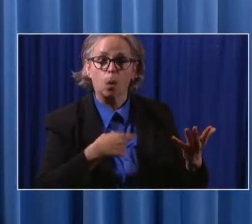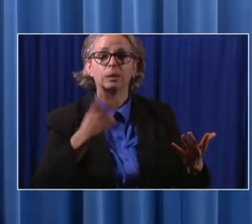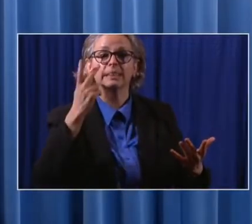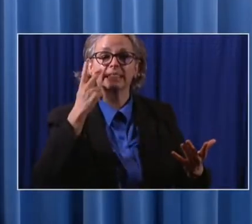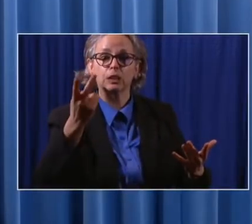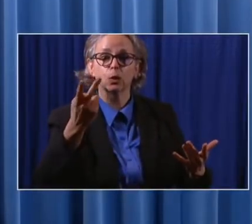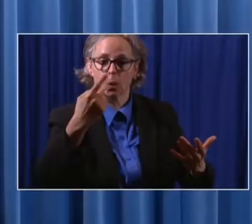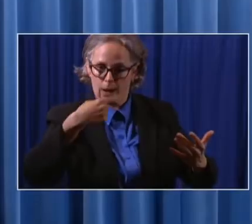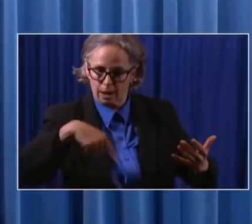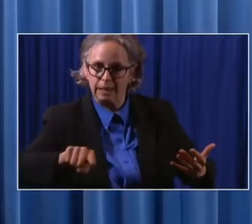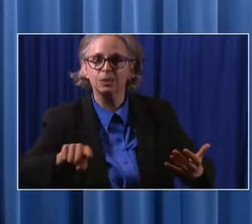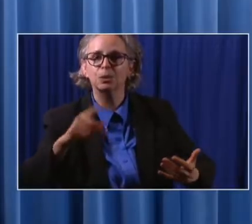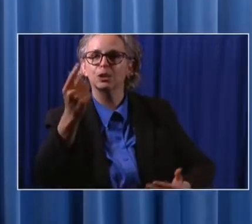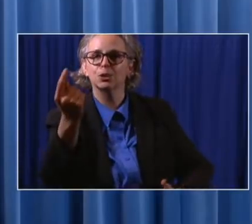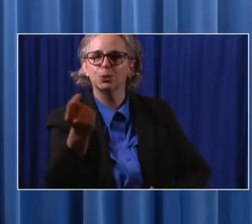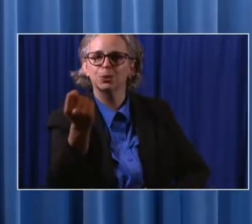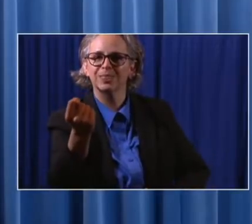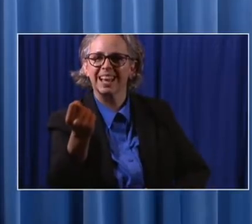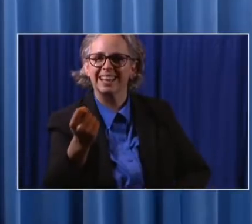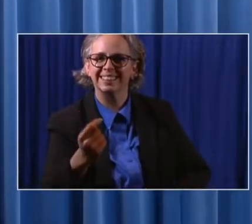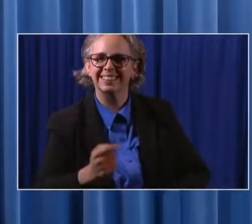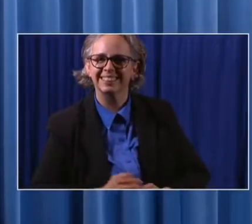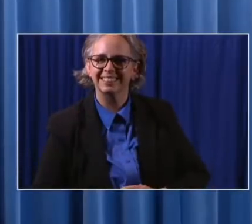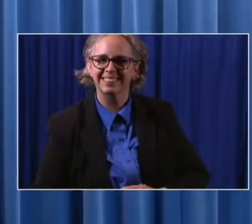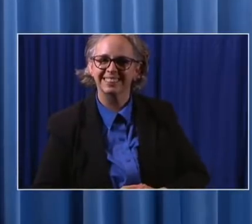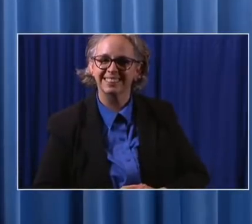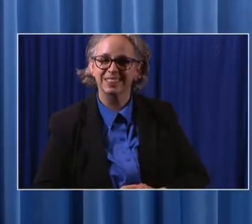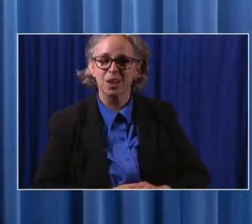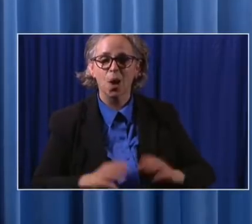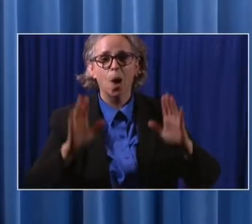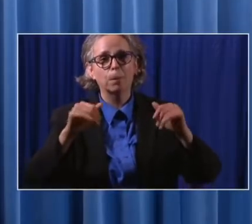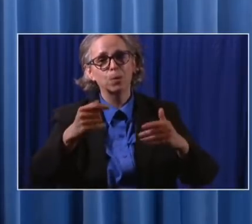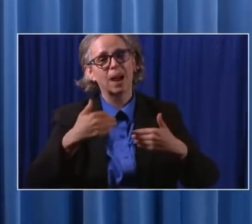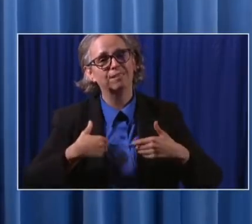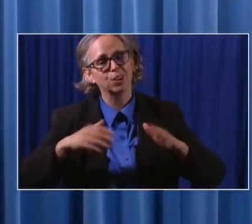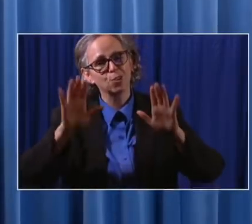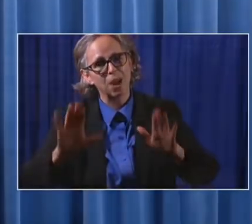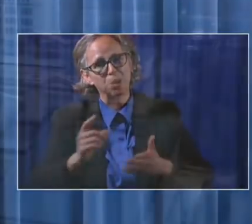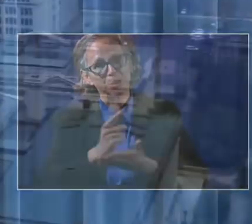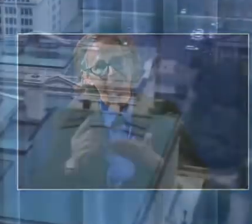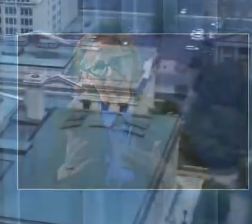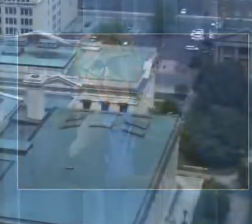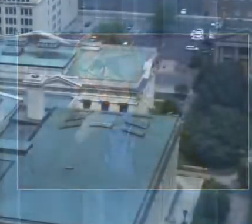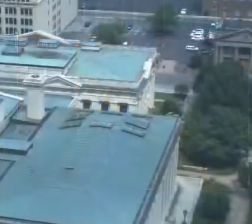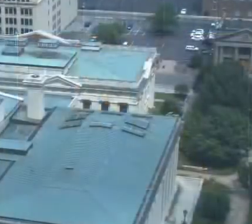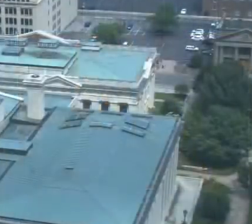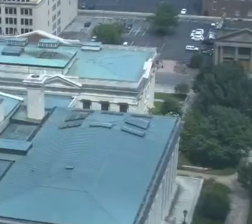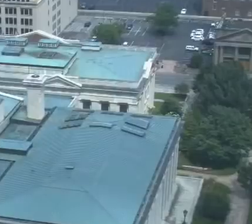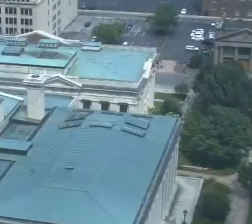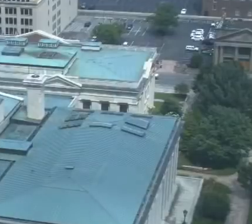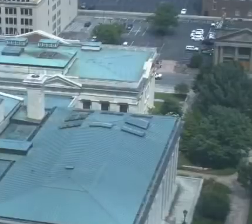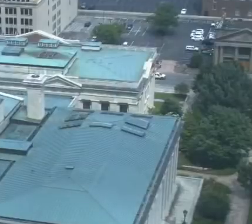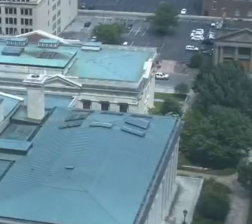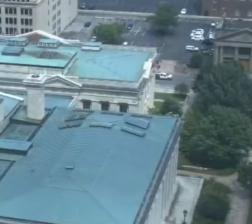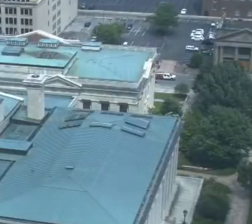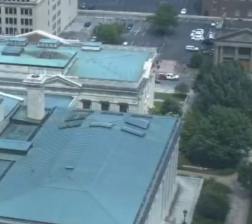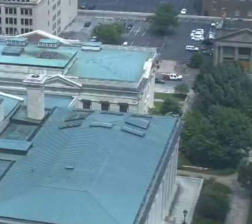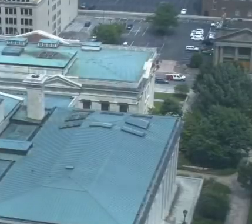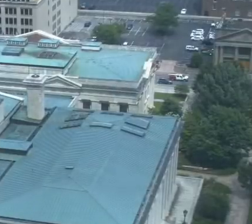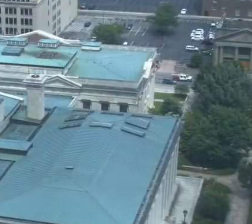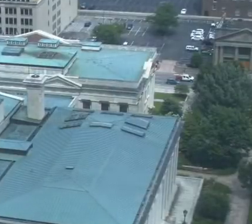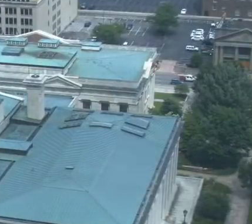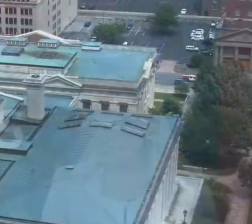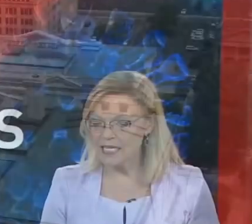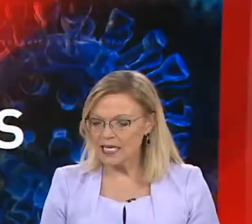Tuesday, and I hope everybody has a great weekend. Thank you very much. Been listening to Governor DeWine briefing reporters